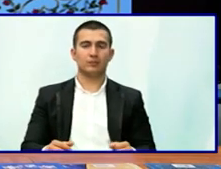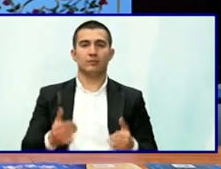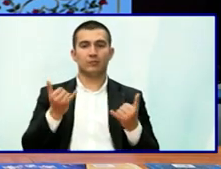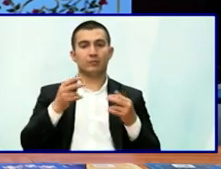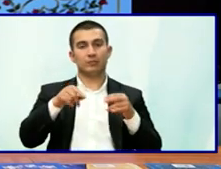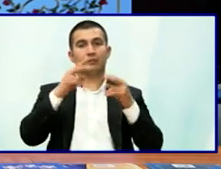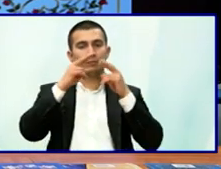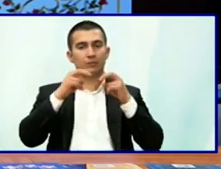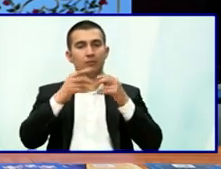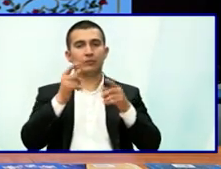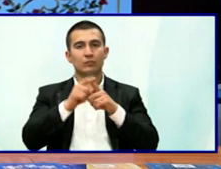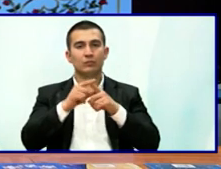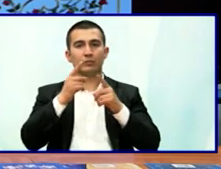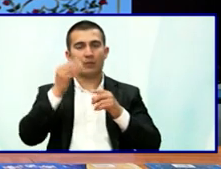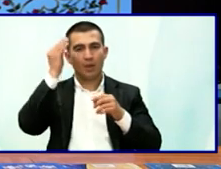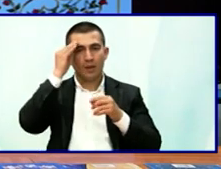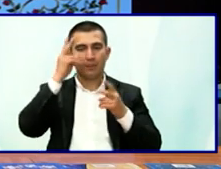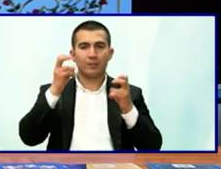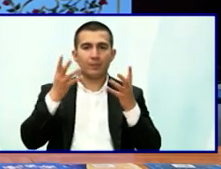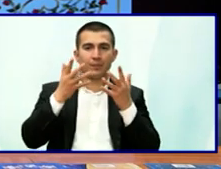tahliliga qarasak,